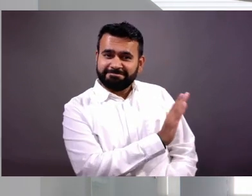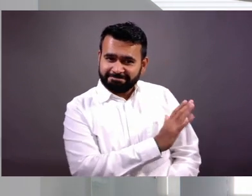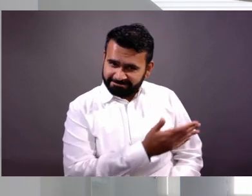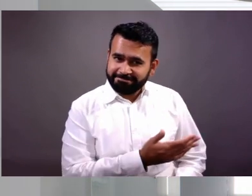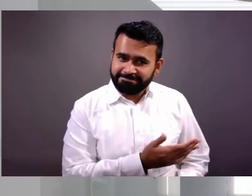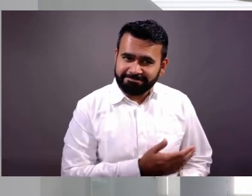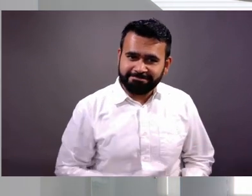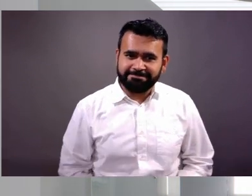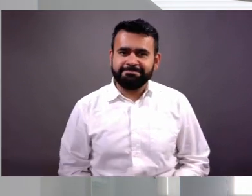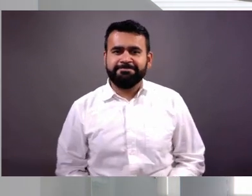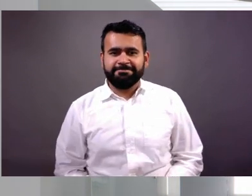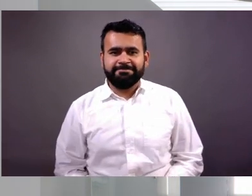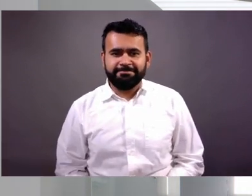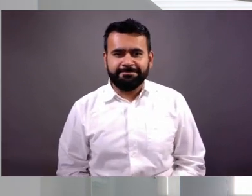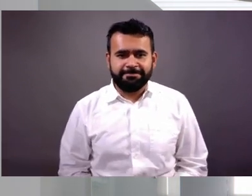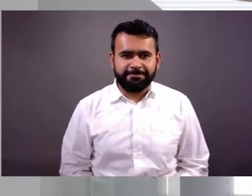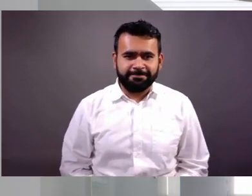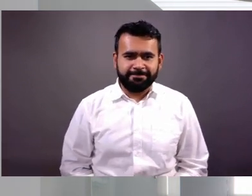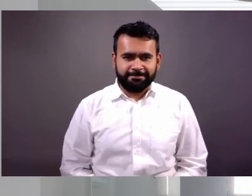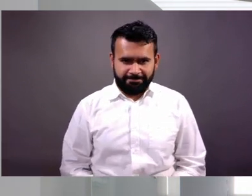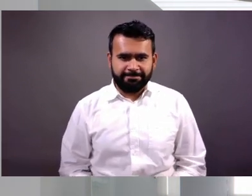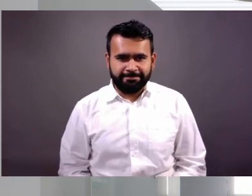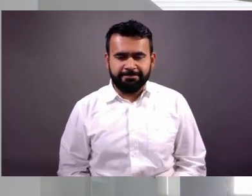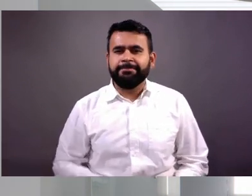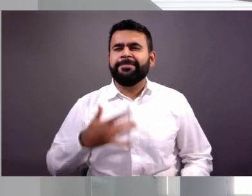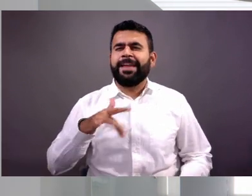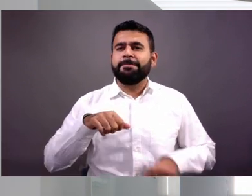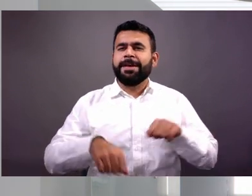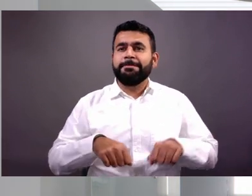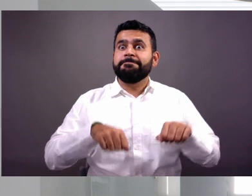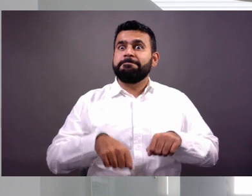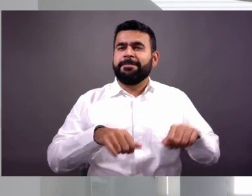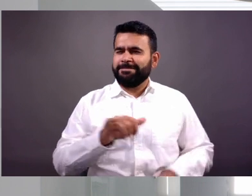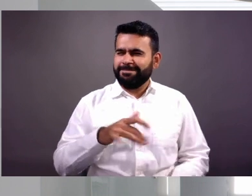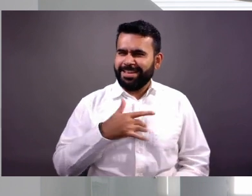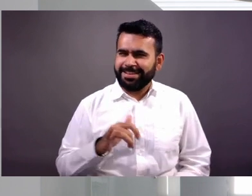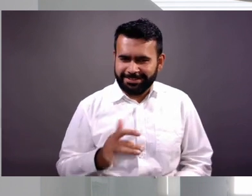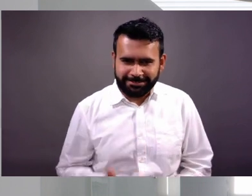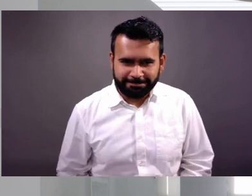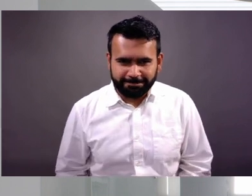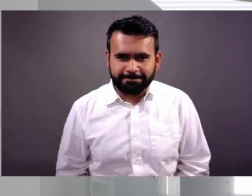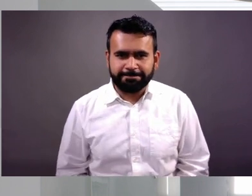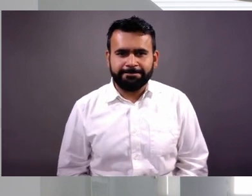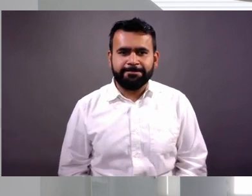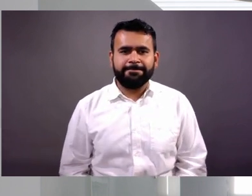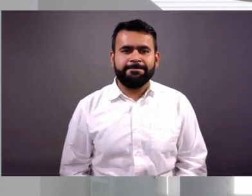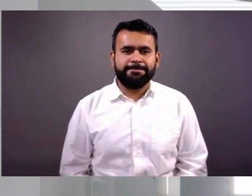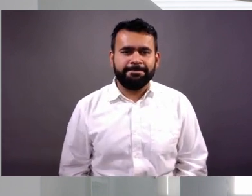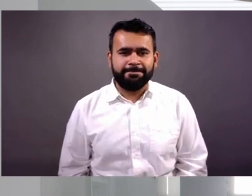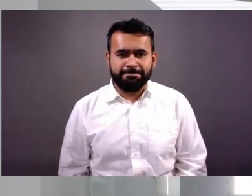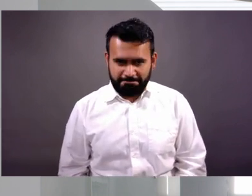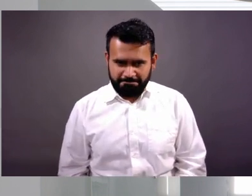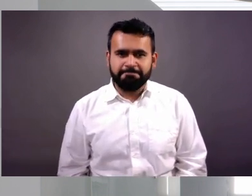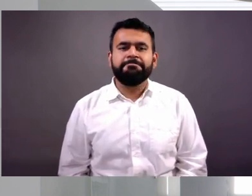So just like Janan said, we're leading. So whatever direction we want to go to, it's kind of like we're hitting a cul-de-sac with a bike and we're making that